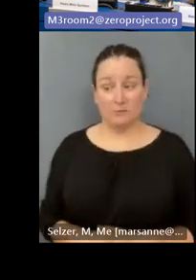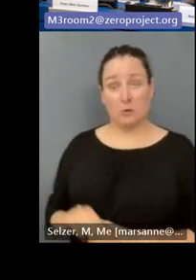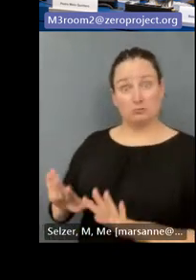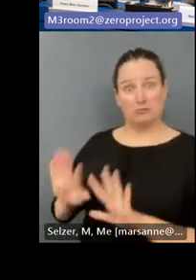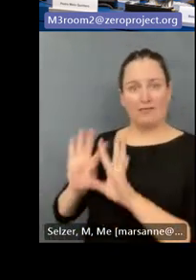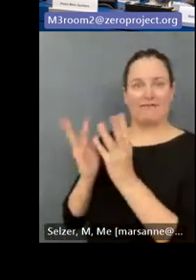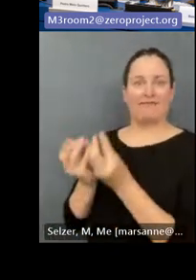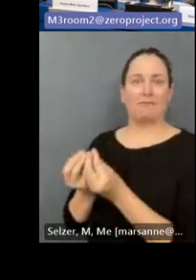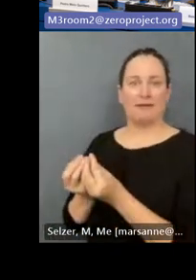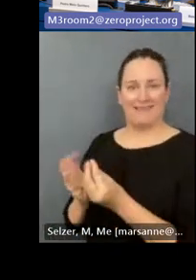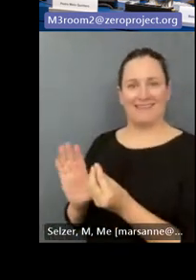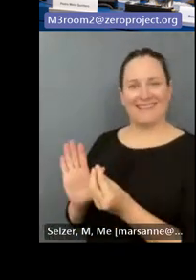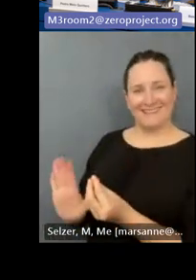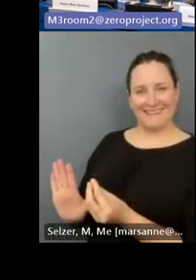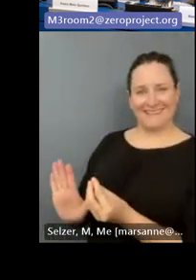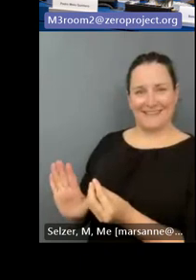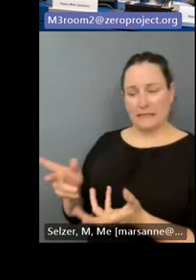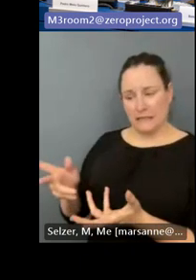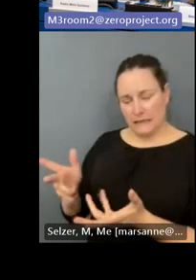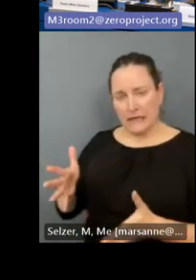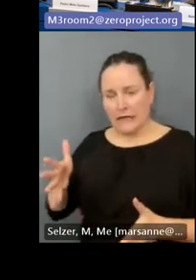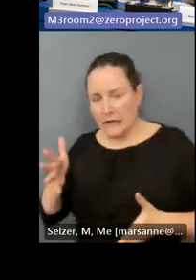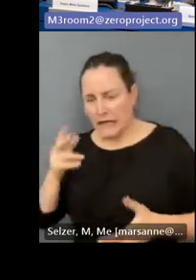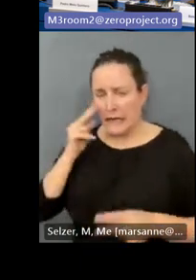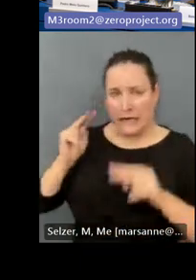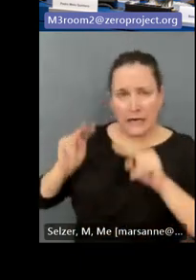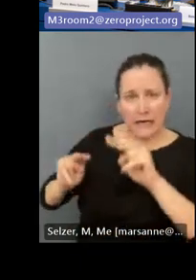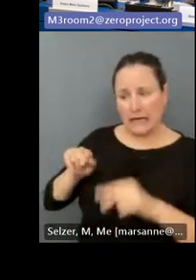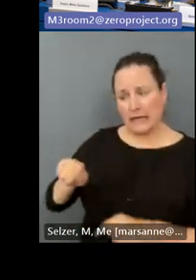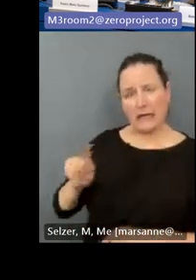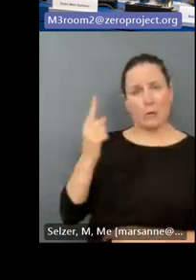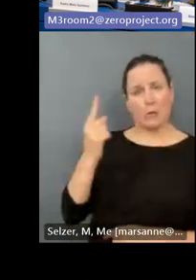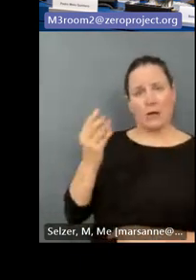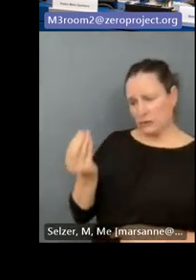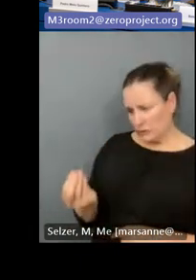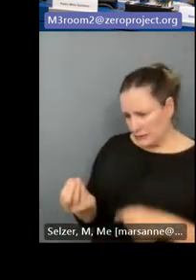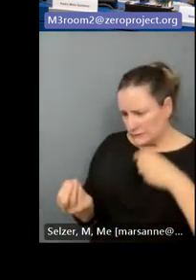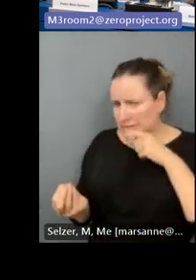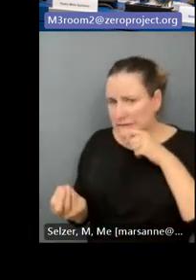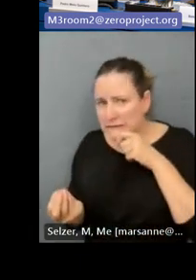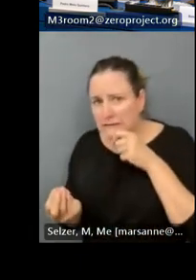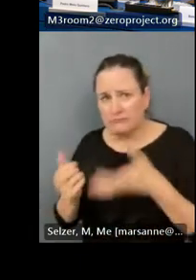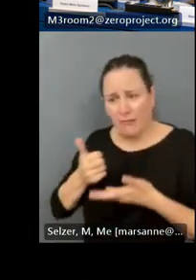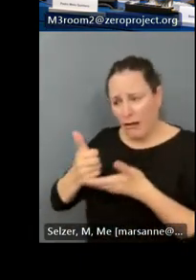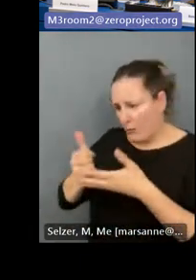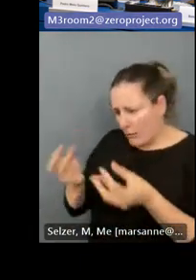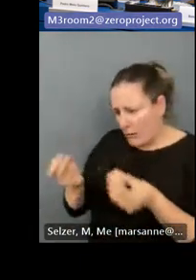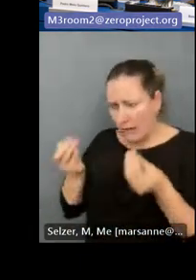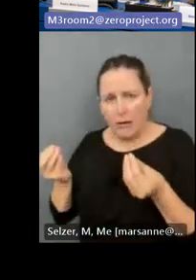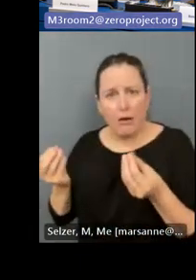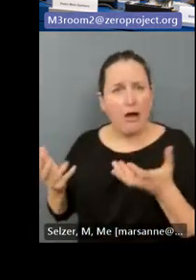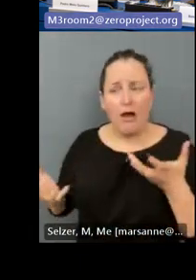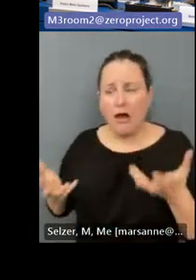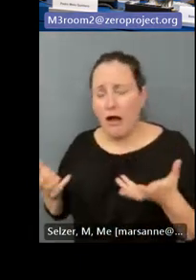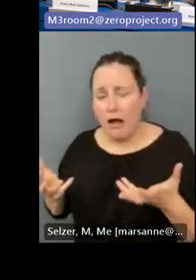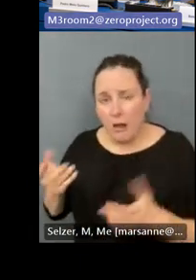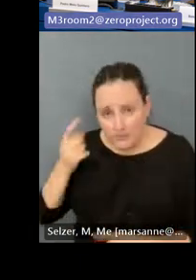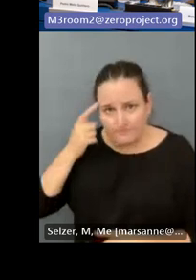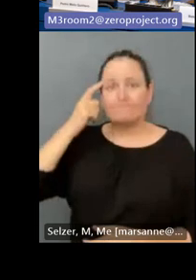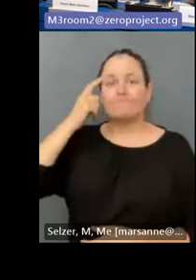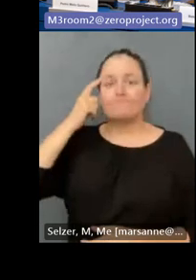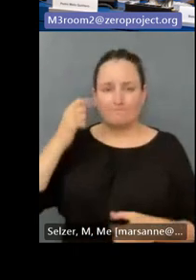us, do not see a way forward. That is where the Biosbot Robotics Foundation was born. We want to share